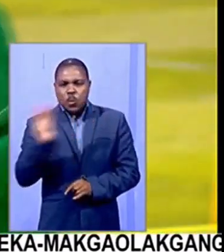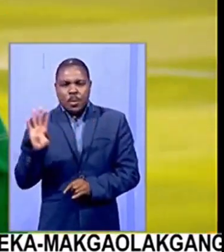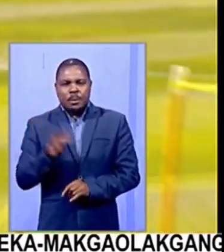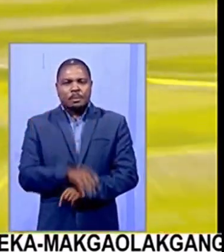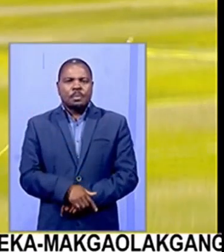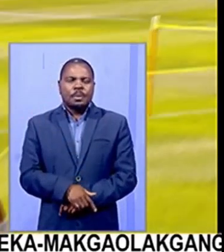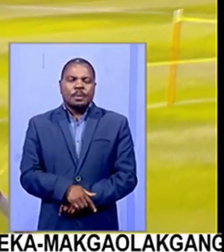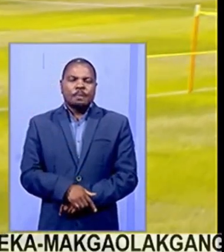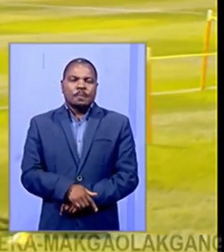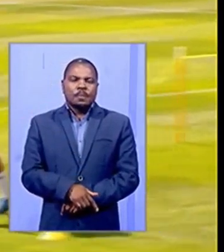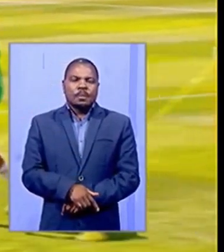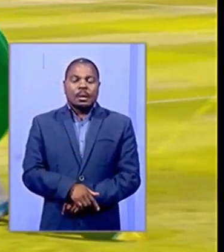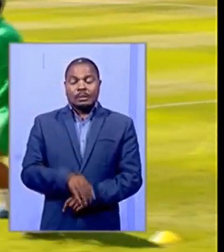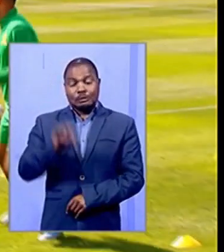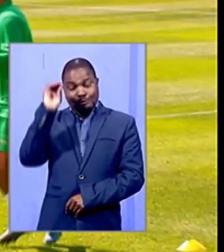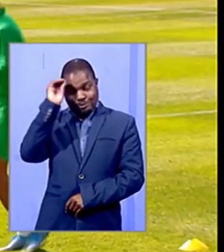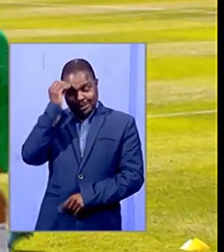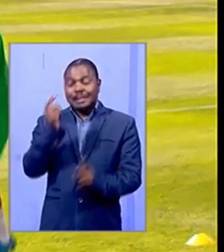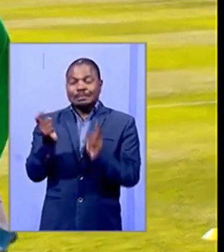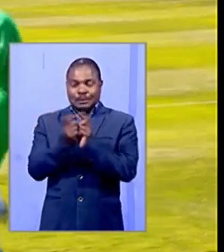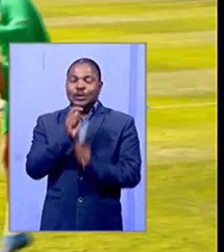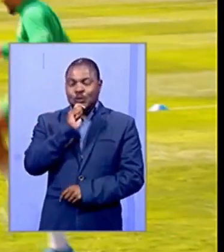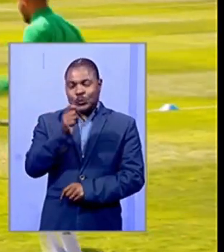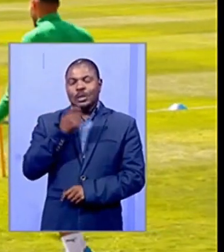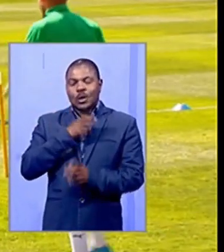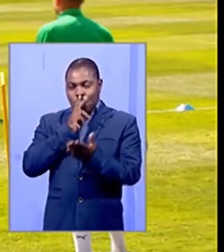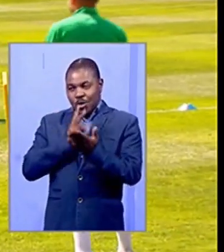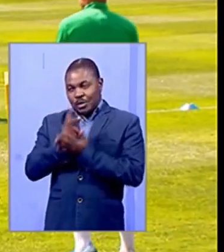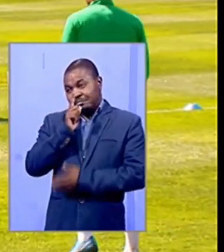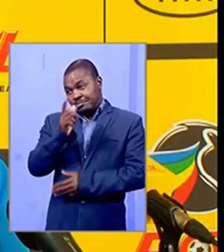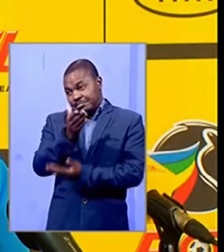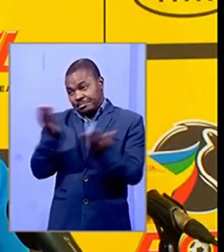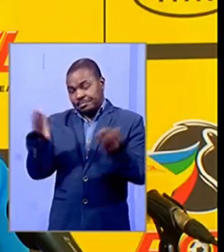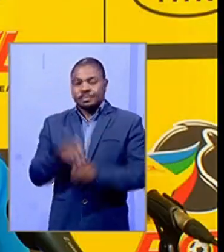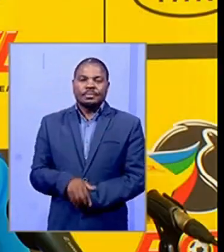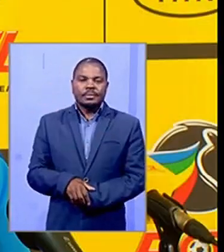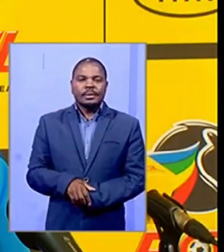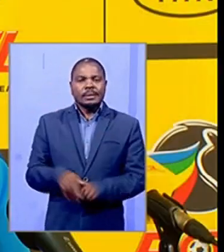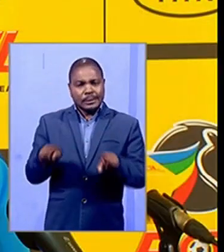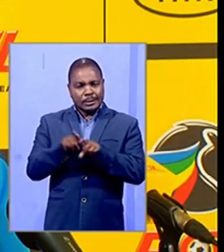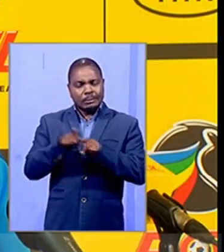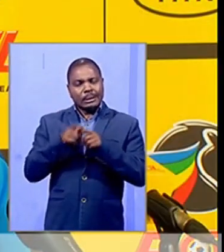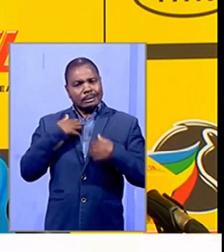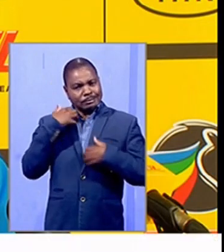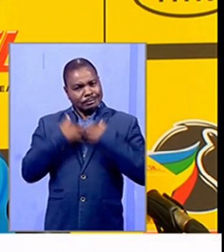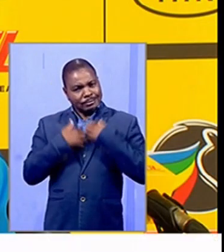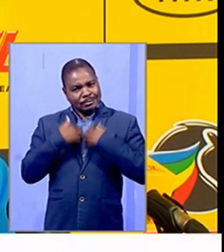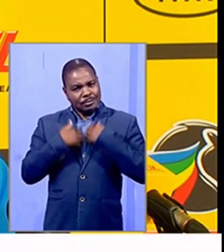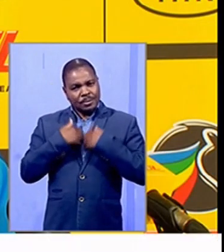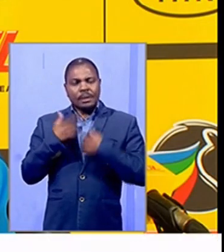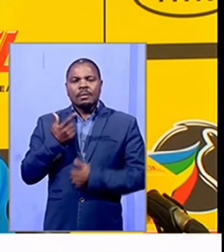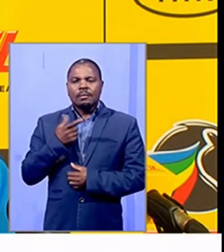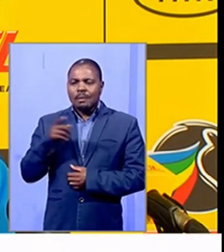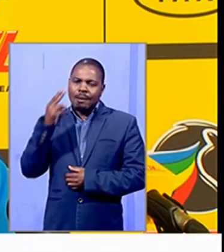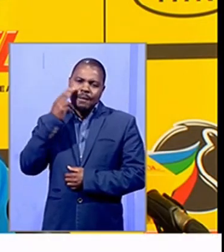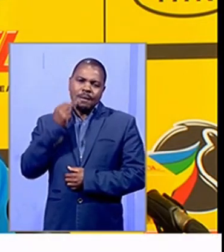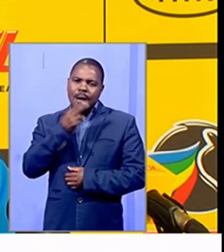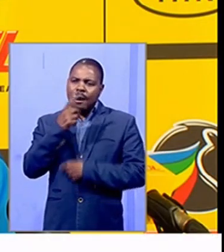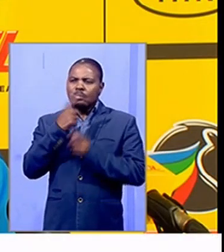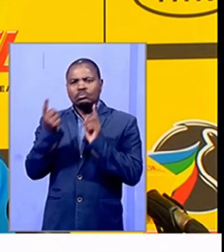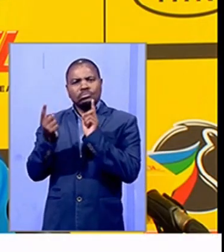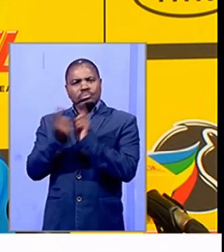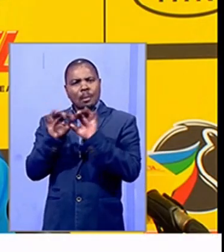It's going to be a very interesting match, I must be honest, and I'm also looking forward to a very nice game of football